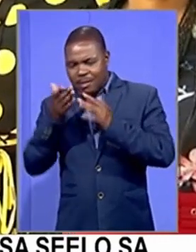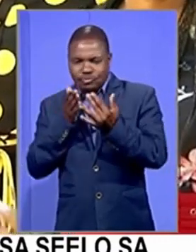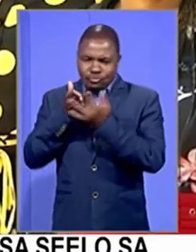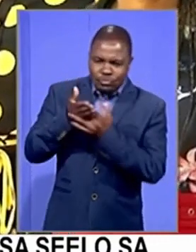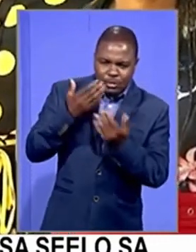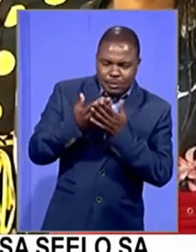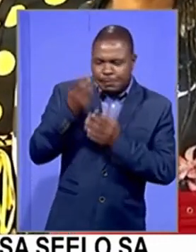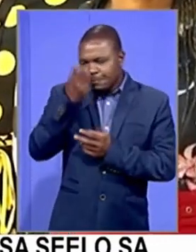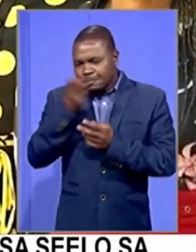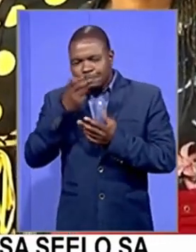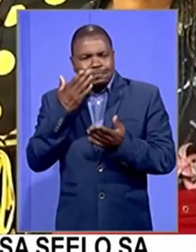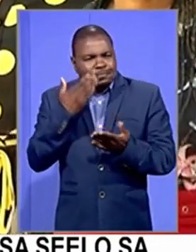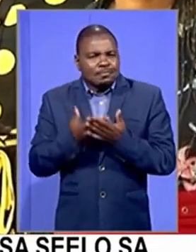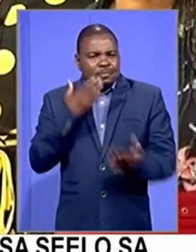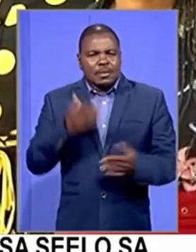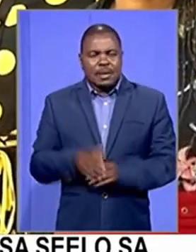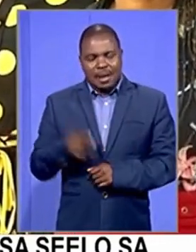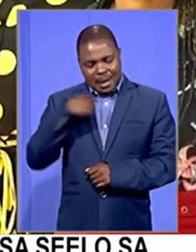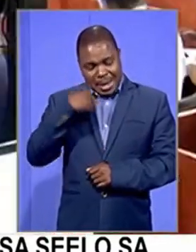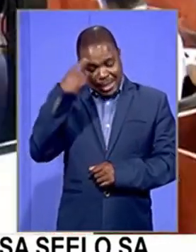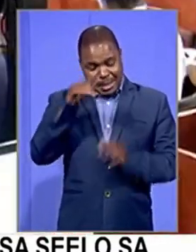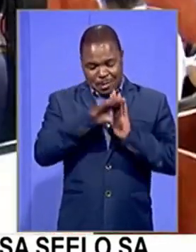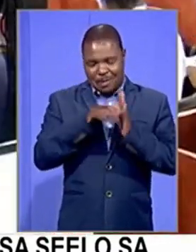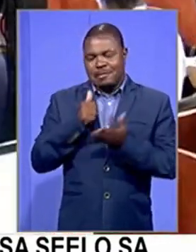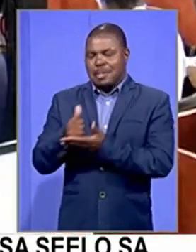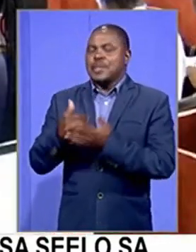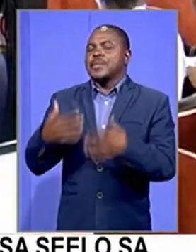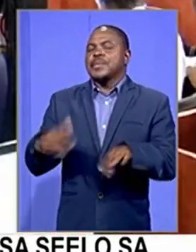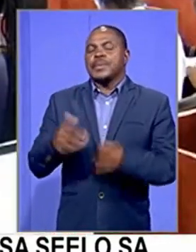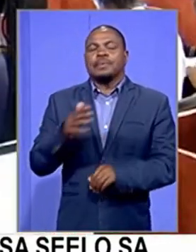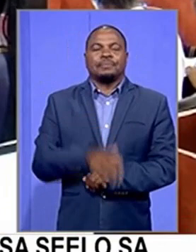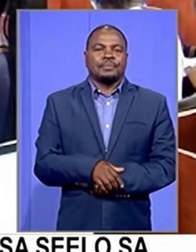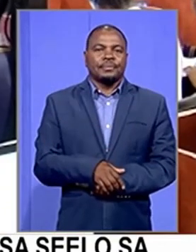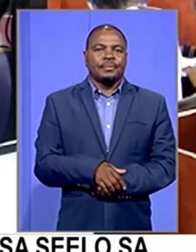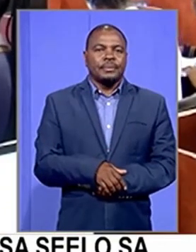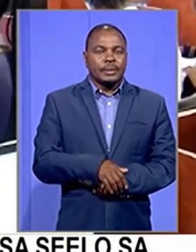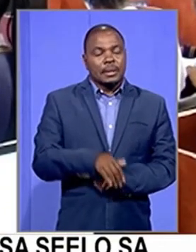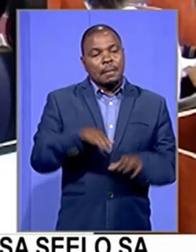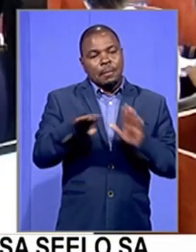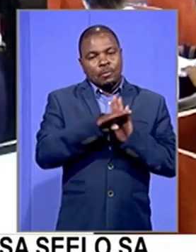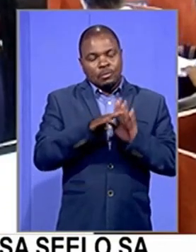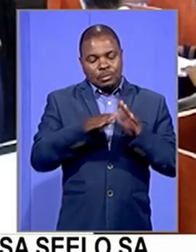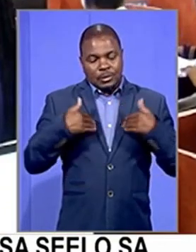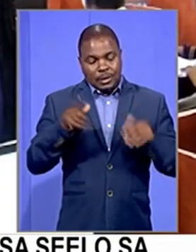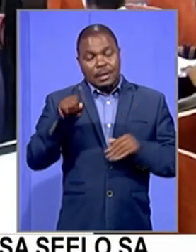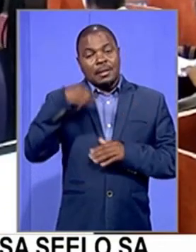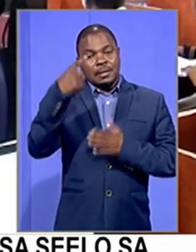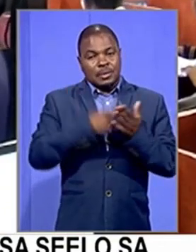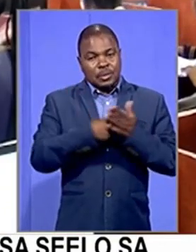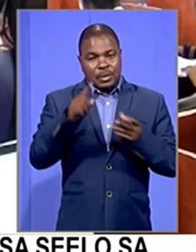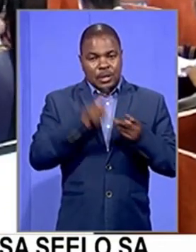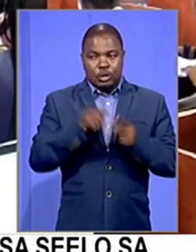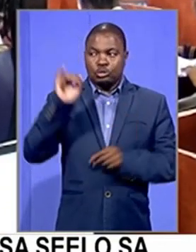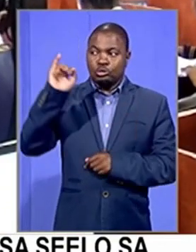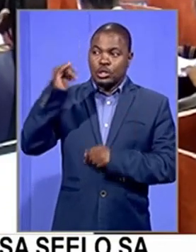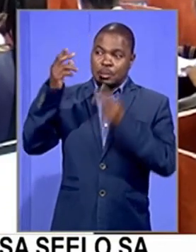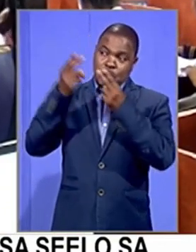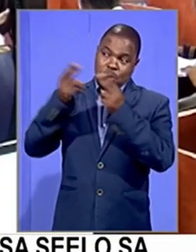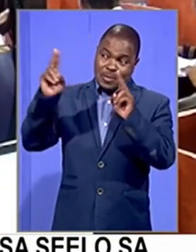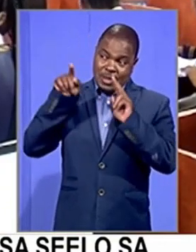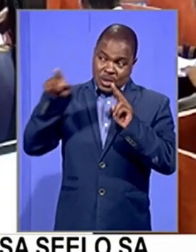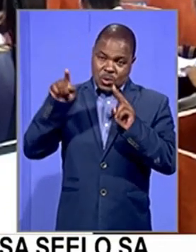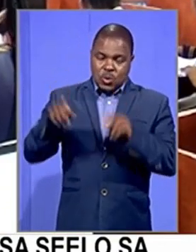tla etsa thusa ngata haholo. So I think e tlo ba thusa haholo. Dithuto tša mathomo di tlo swara bekeng ye tlago gomme University ya Johannesburg e